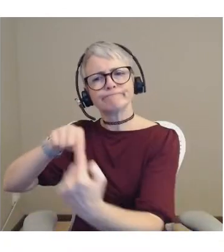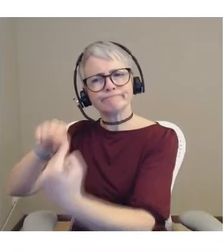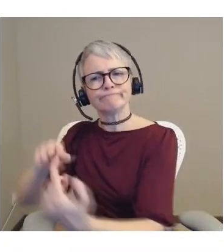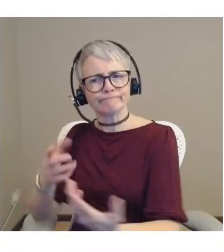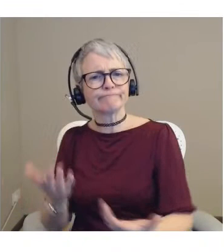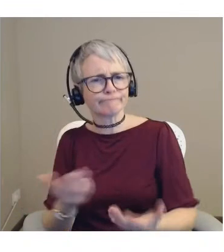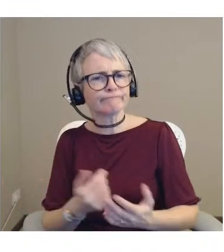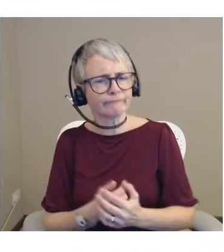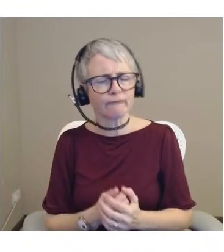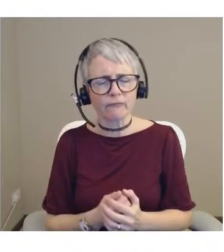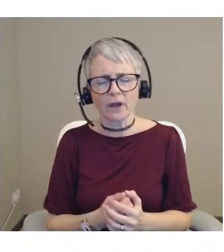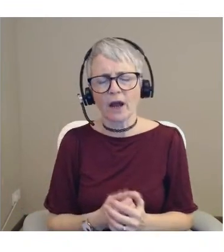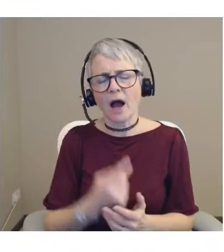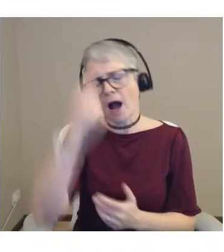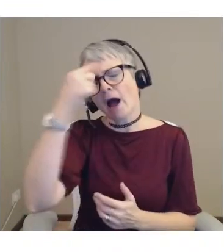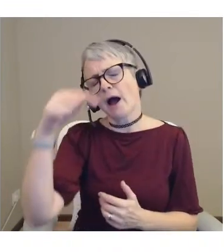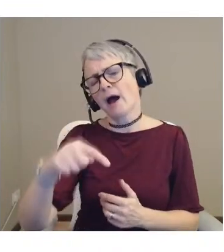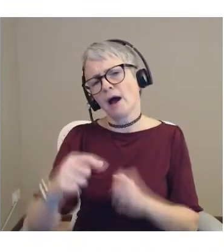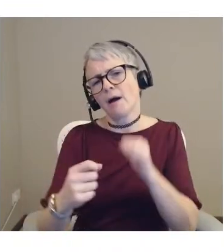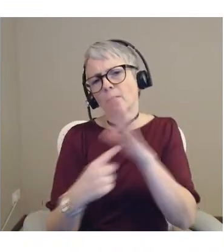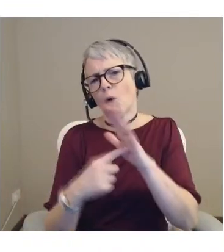is really important, and I think it's